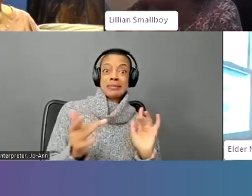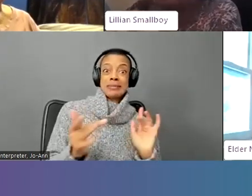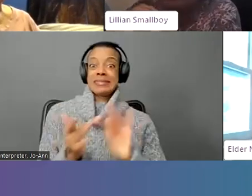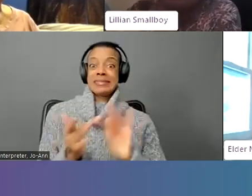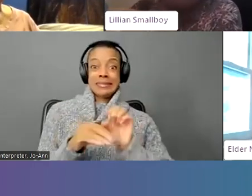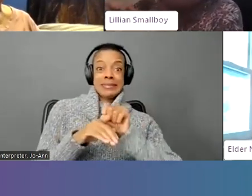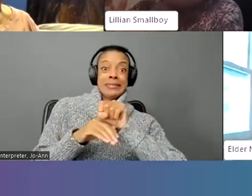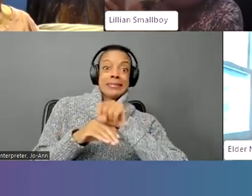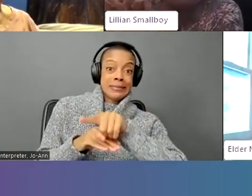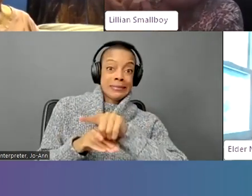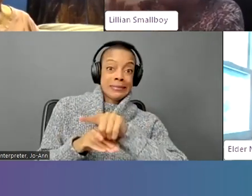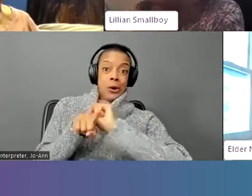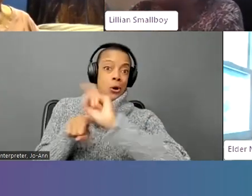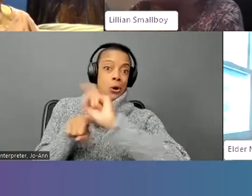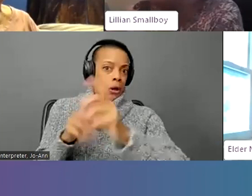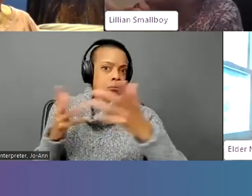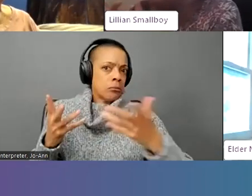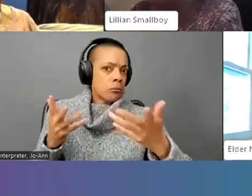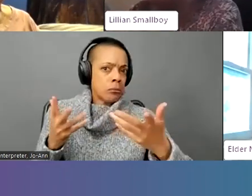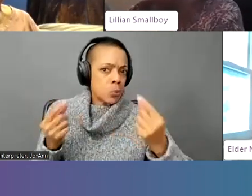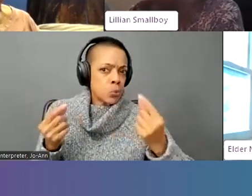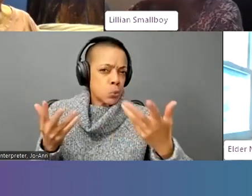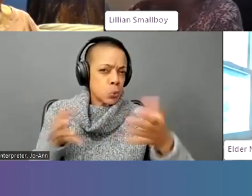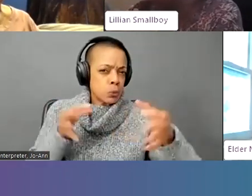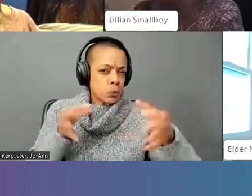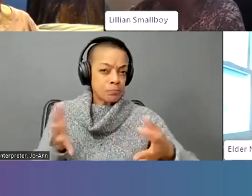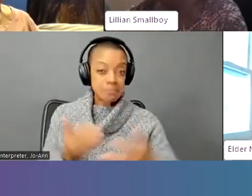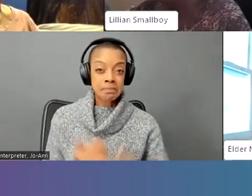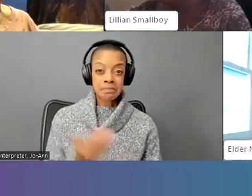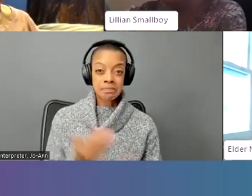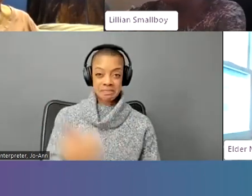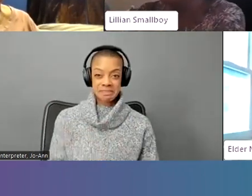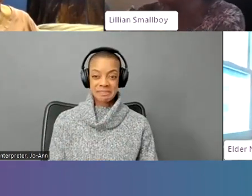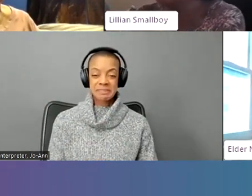you and the engagement?